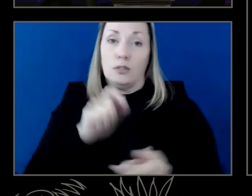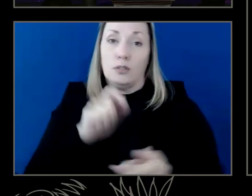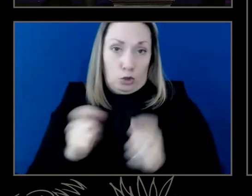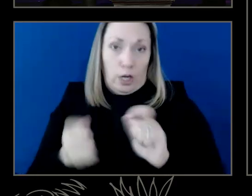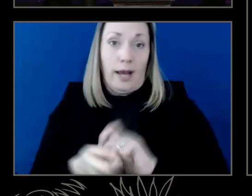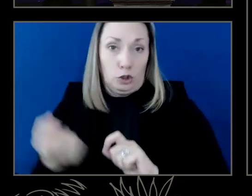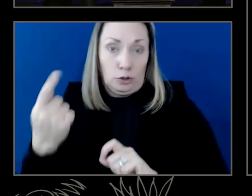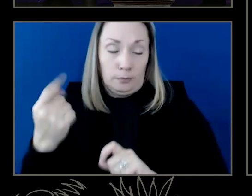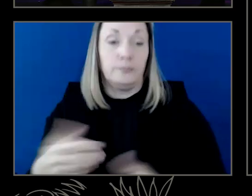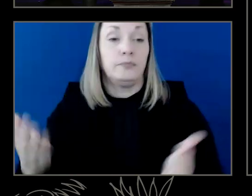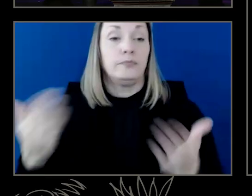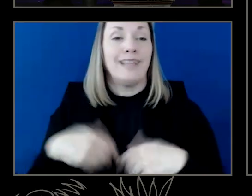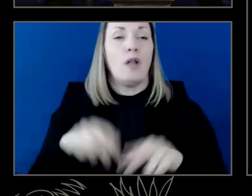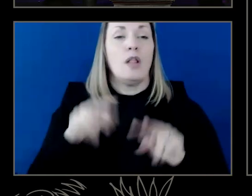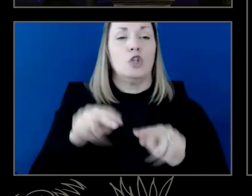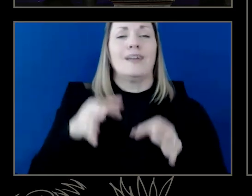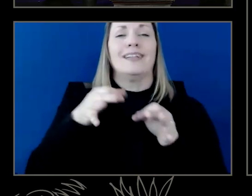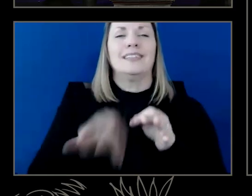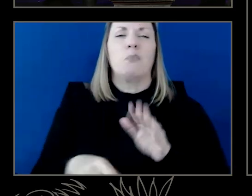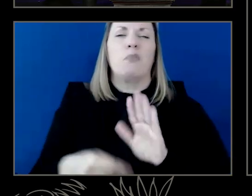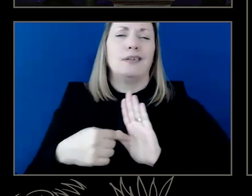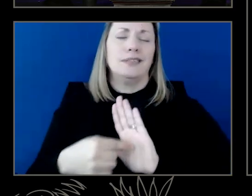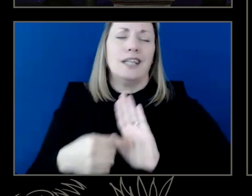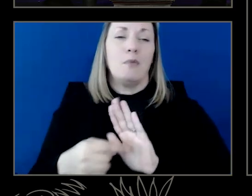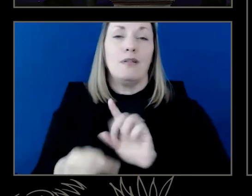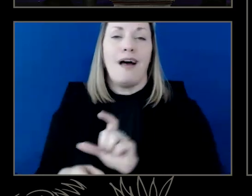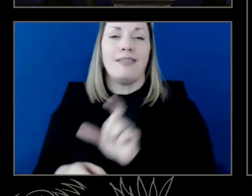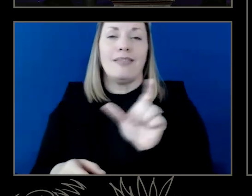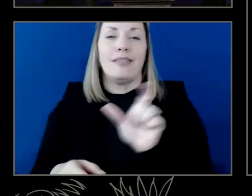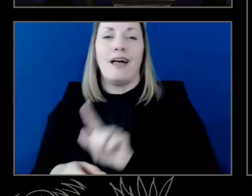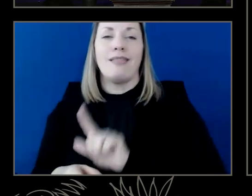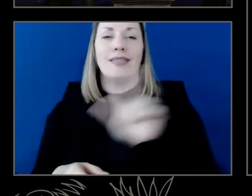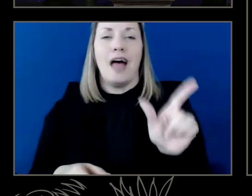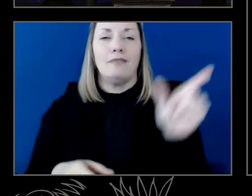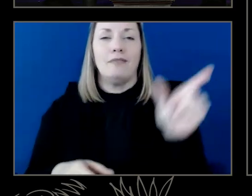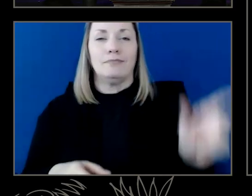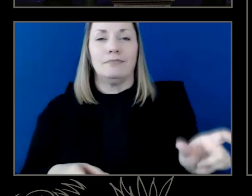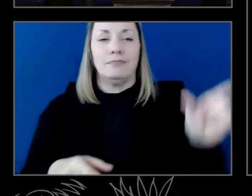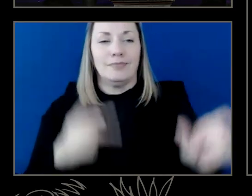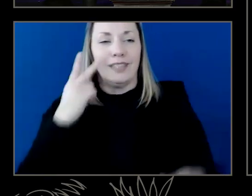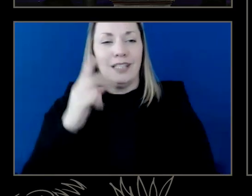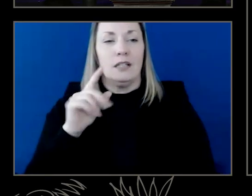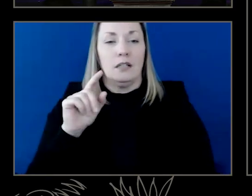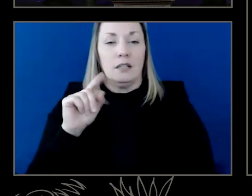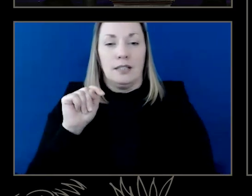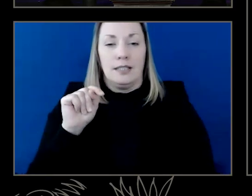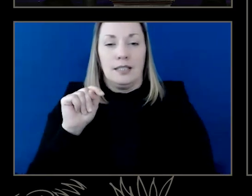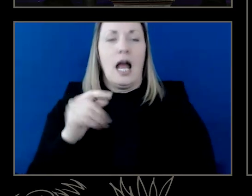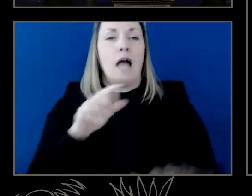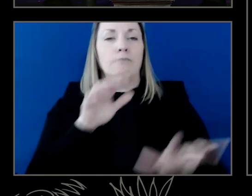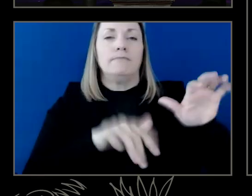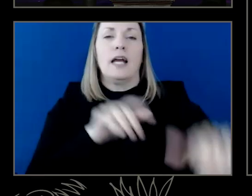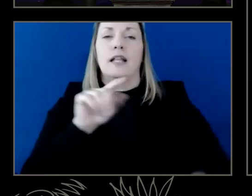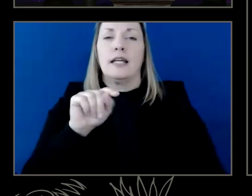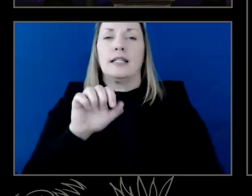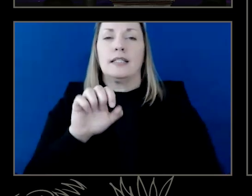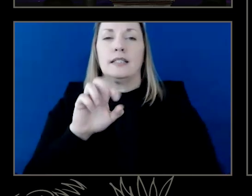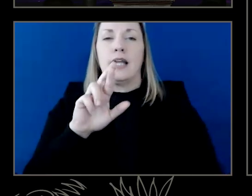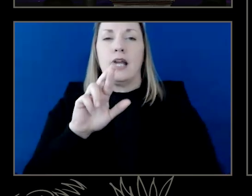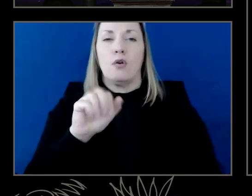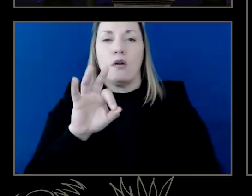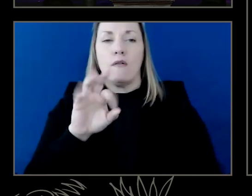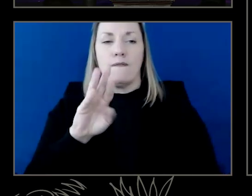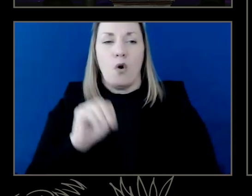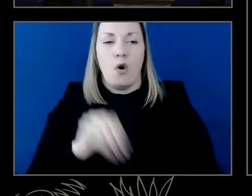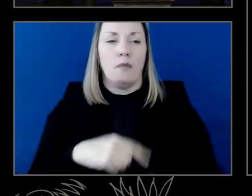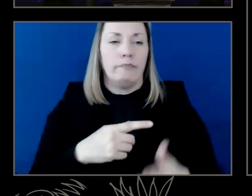Let's look at a simple example. On the left, you can see I'm telling Terraform that I'll be using AWS as